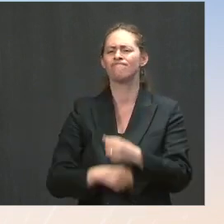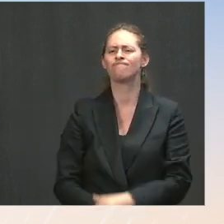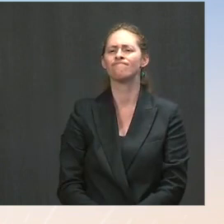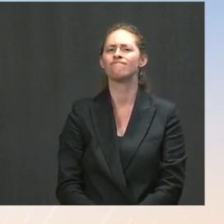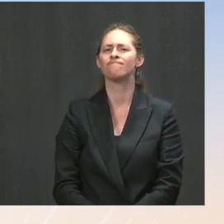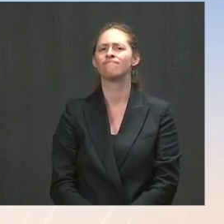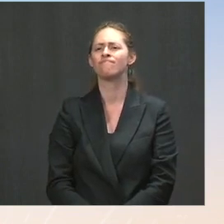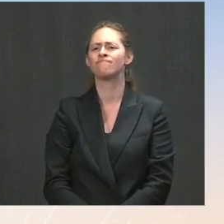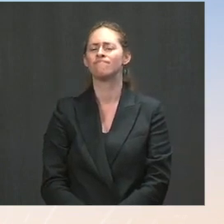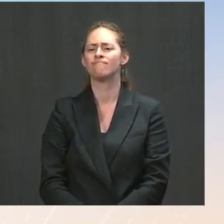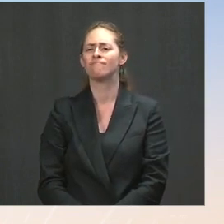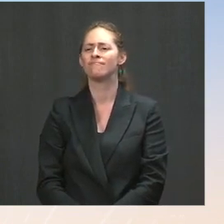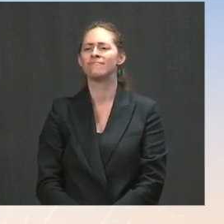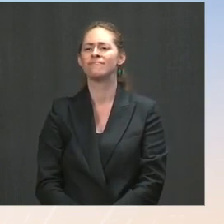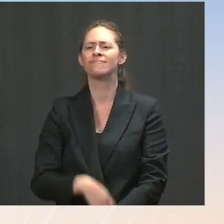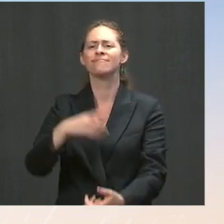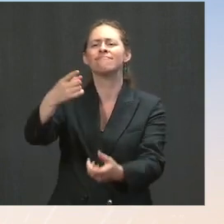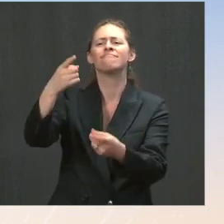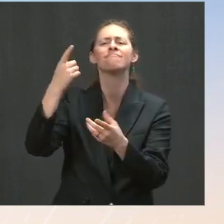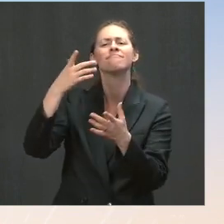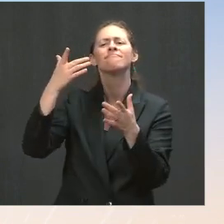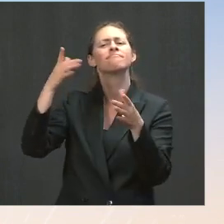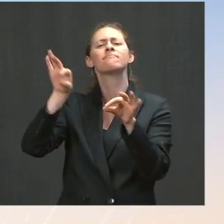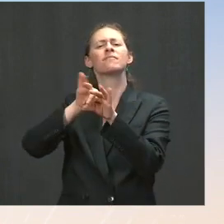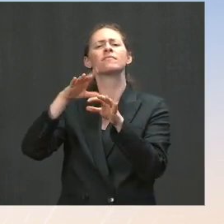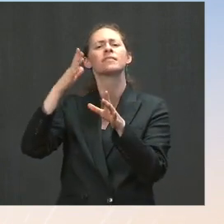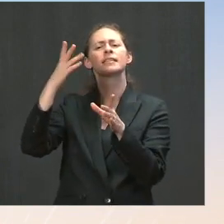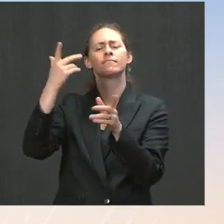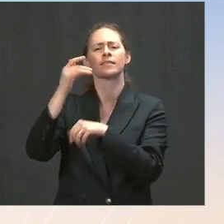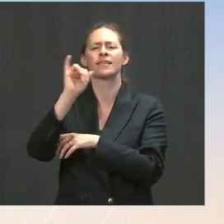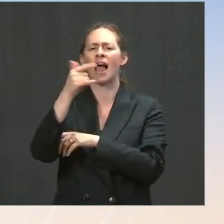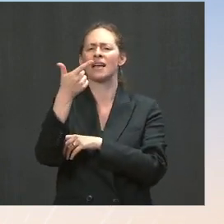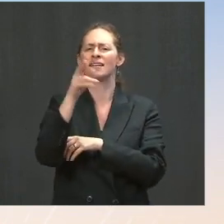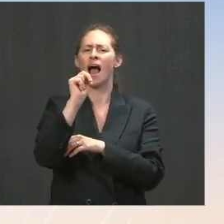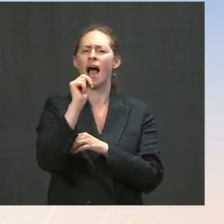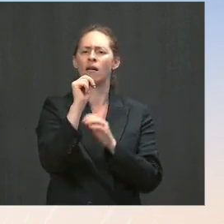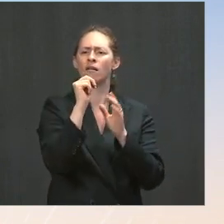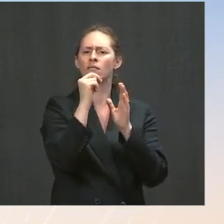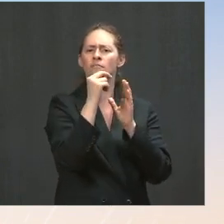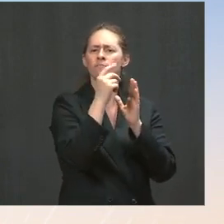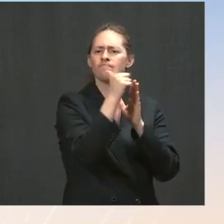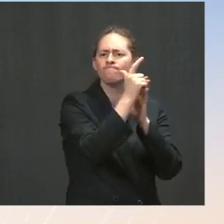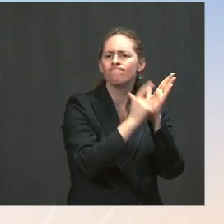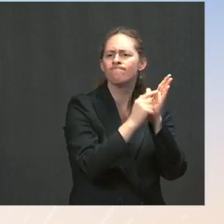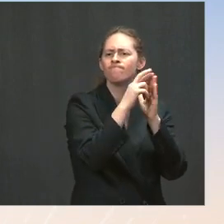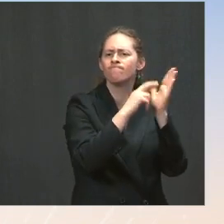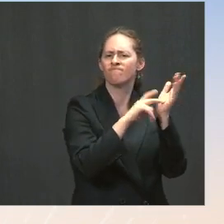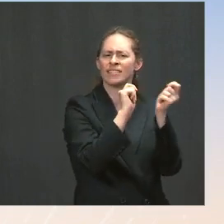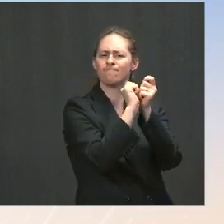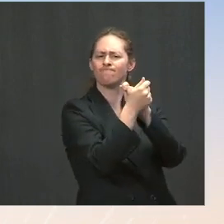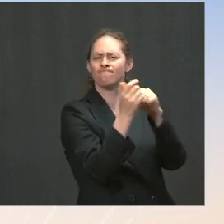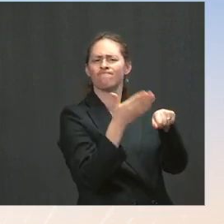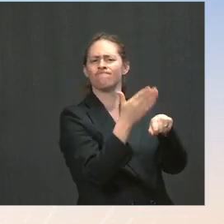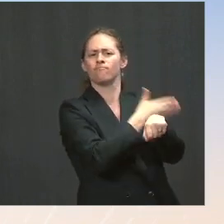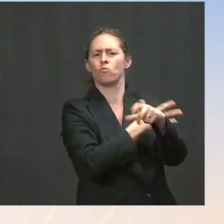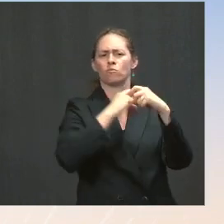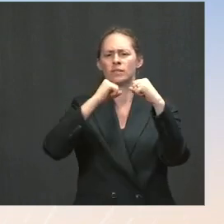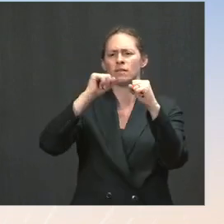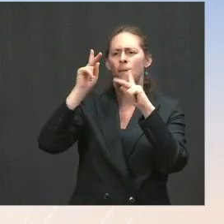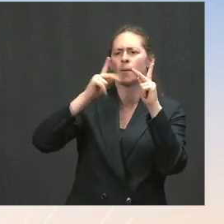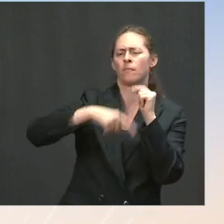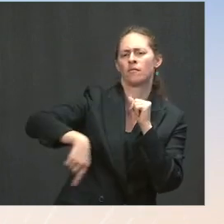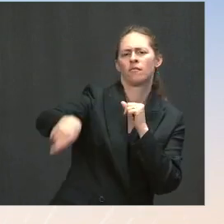gun reform measures that could save lives of people across the country. And the president felt quite confident in